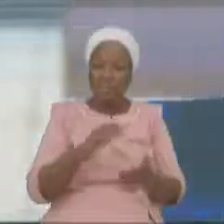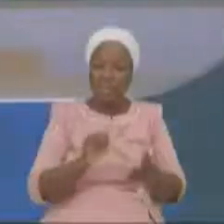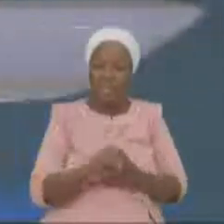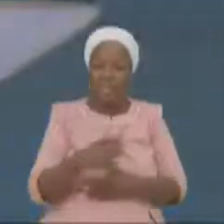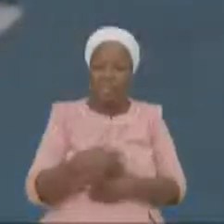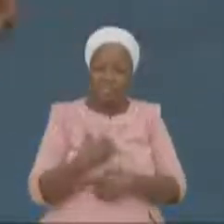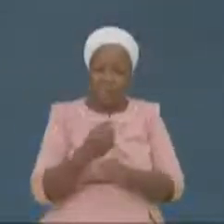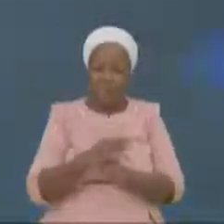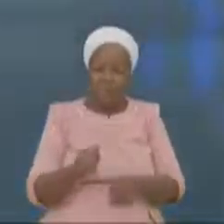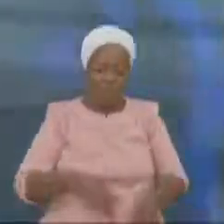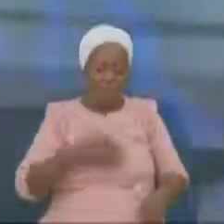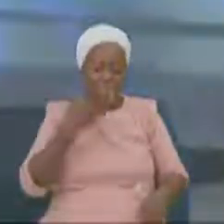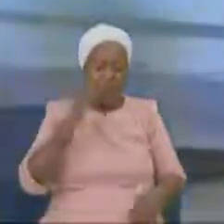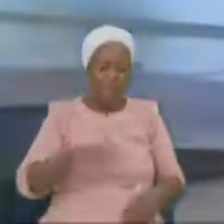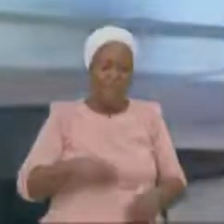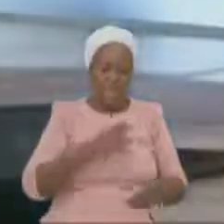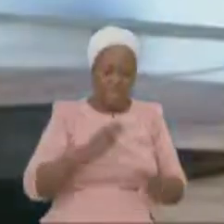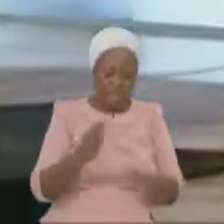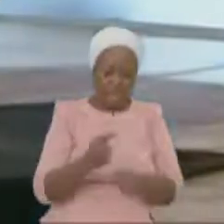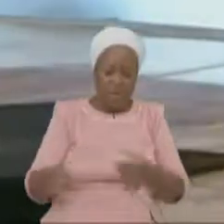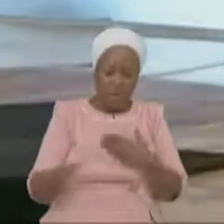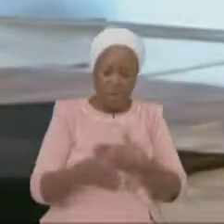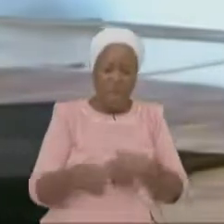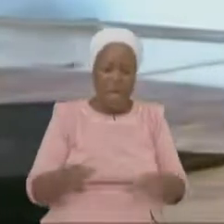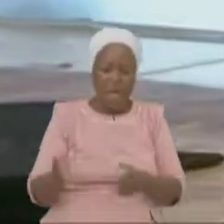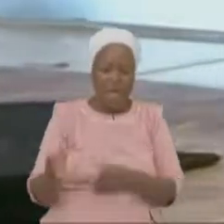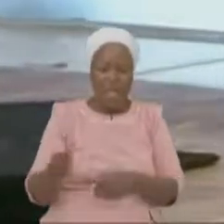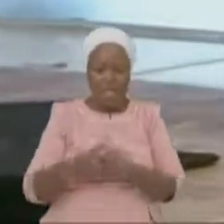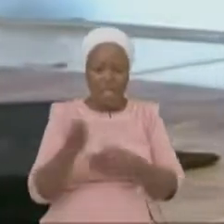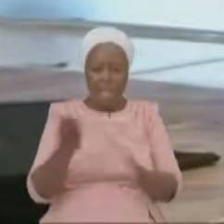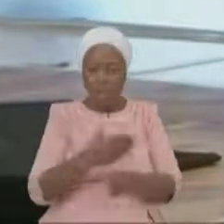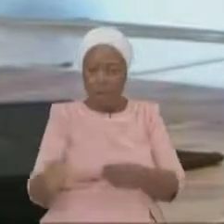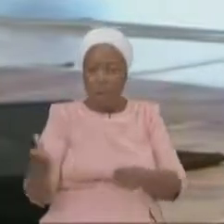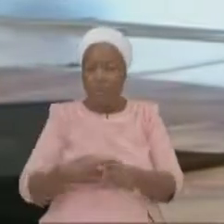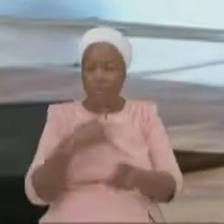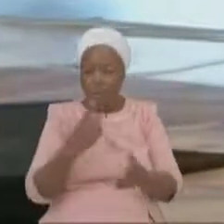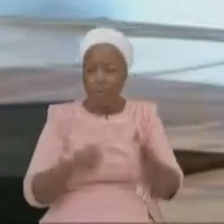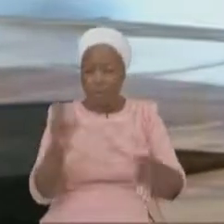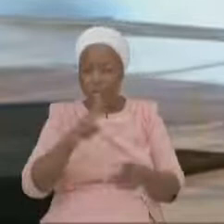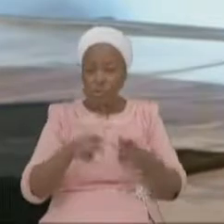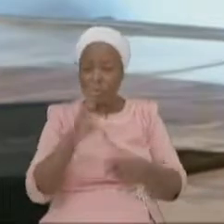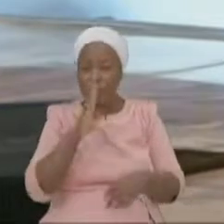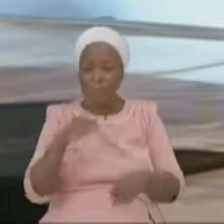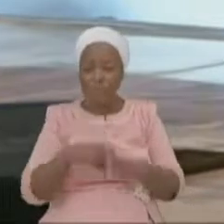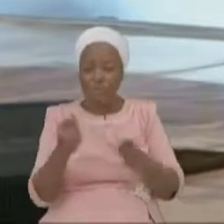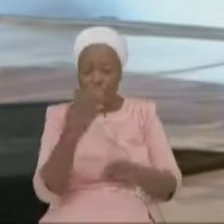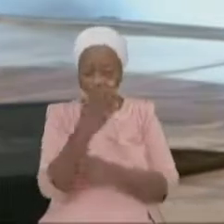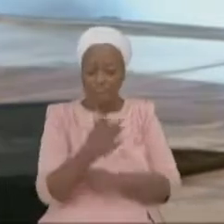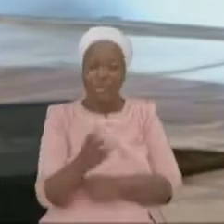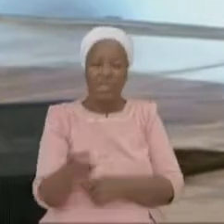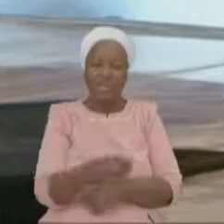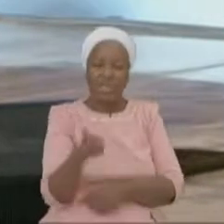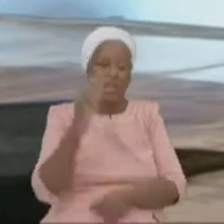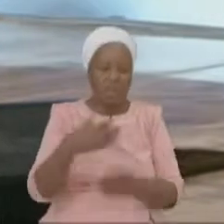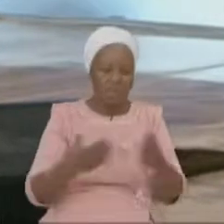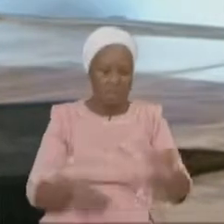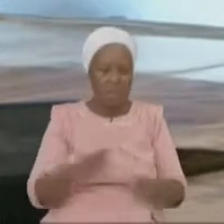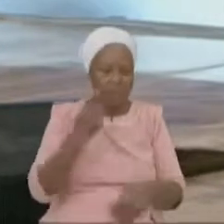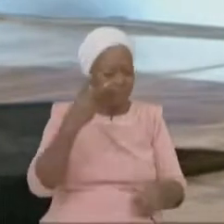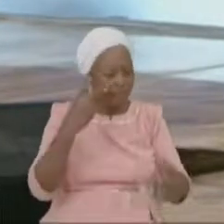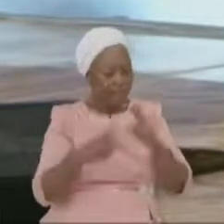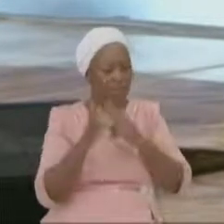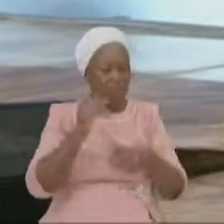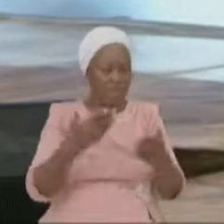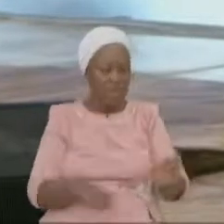to what you used to be in the past of the flesh, you will die. Your vision will